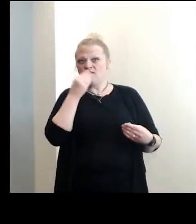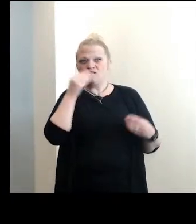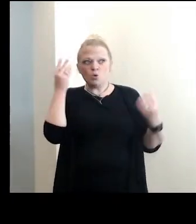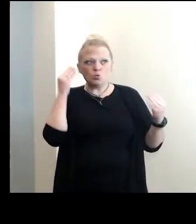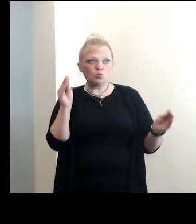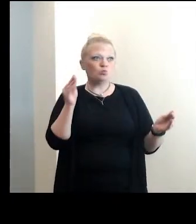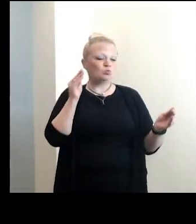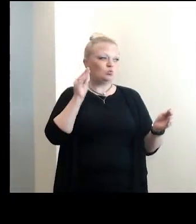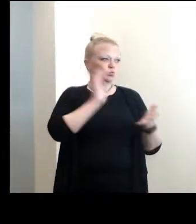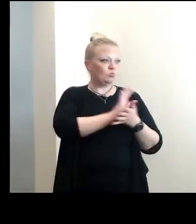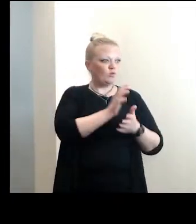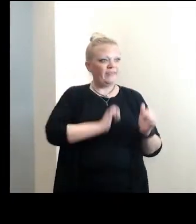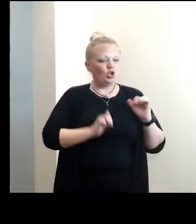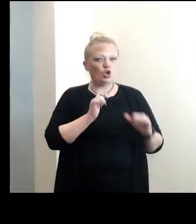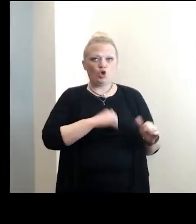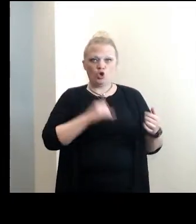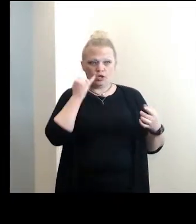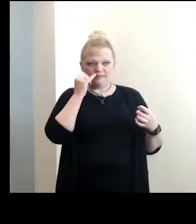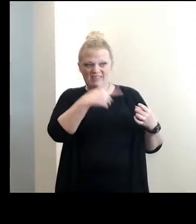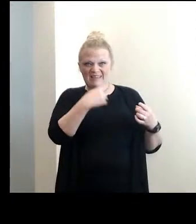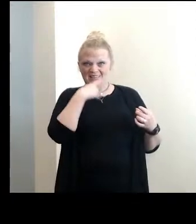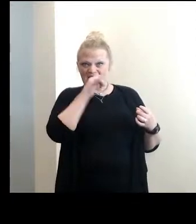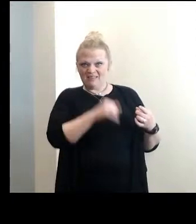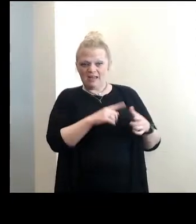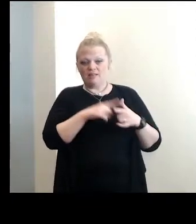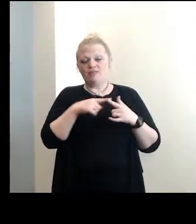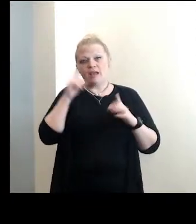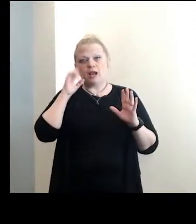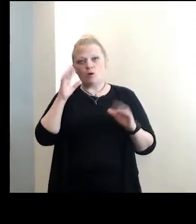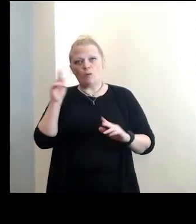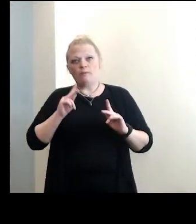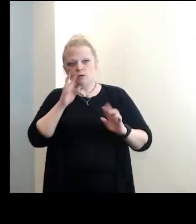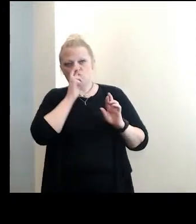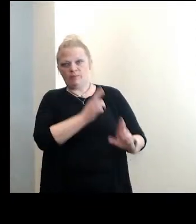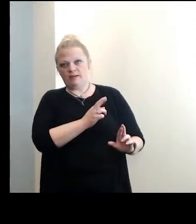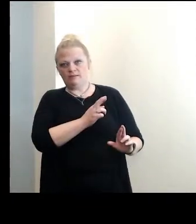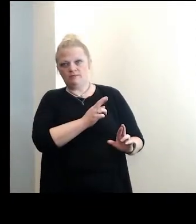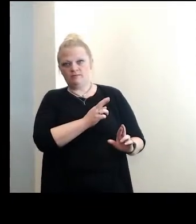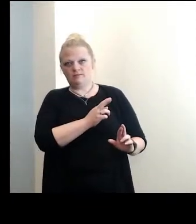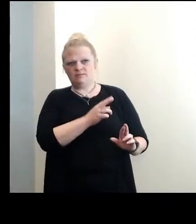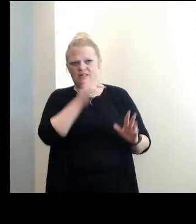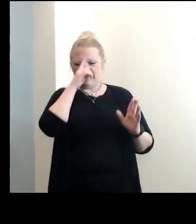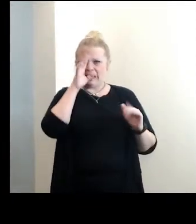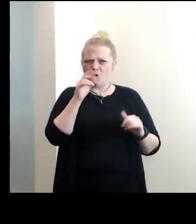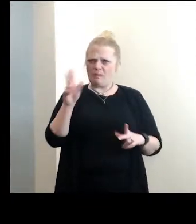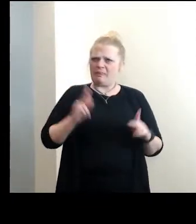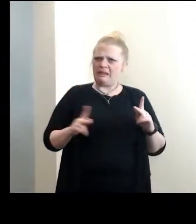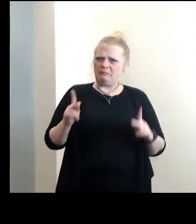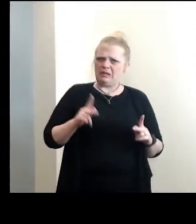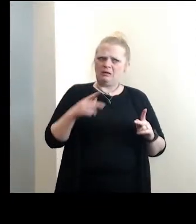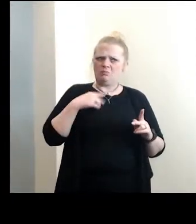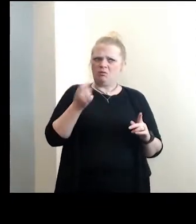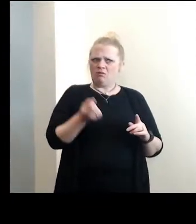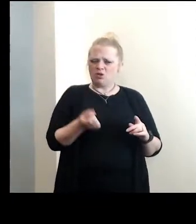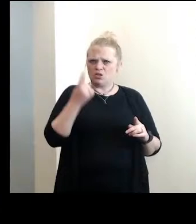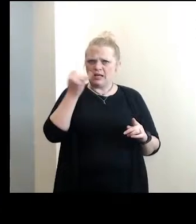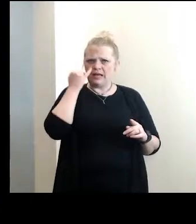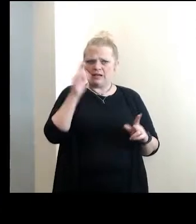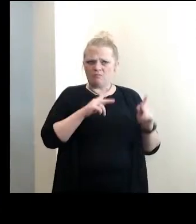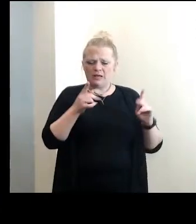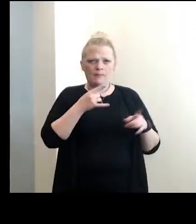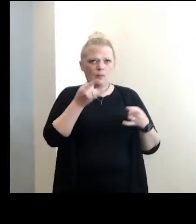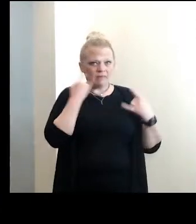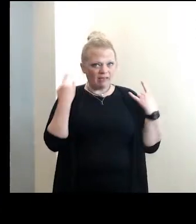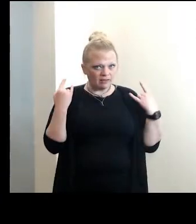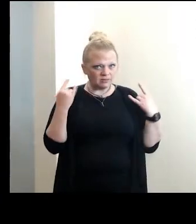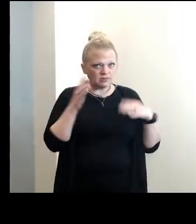movie theater. And if they do that, I would hope that the public would respect it. And I hope that the public would also go about and understand that if people are wearing